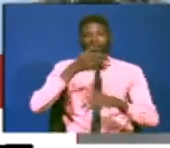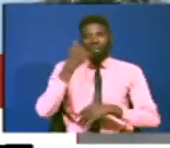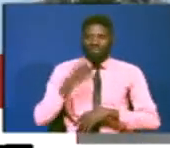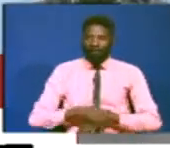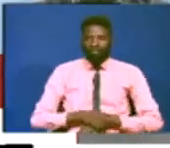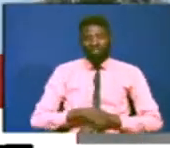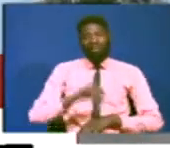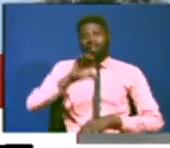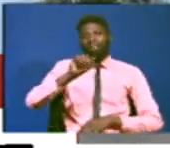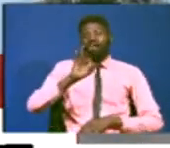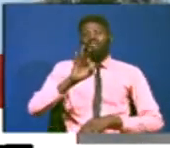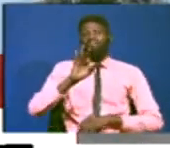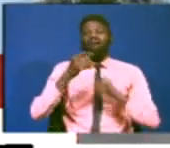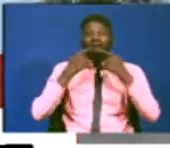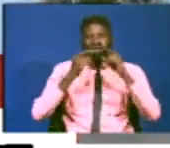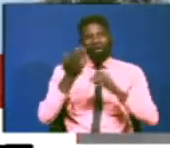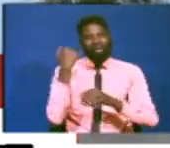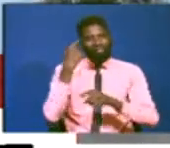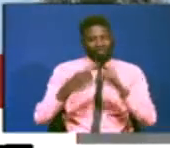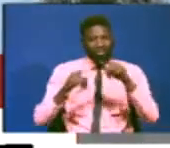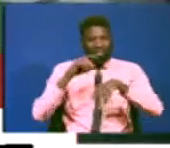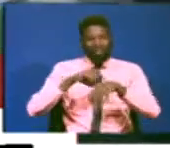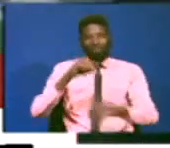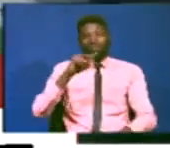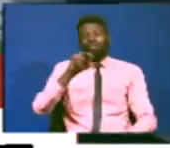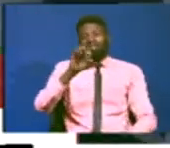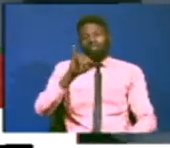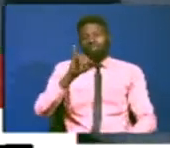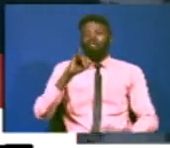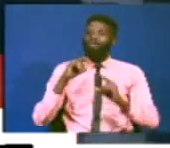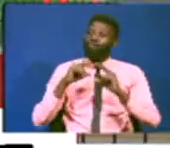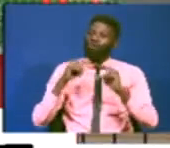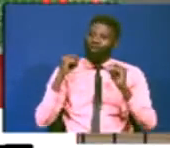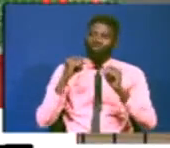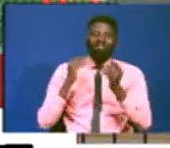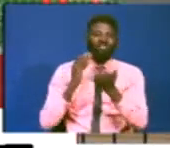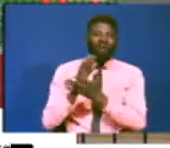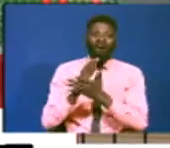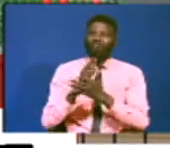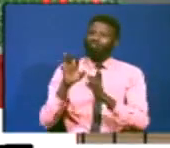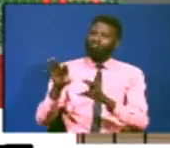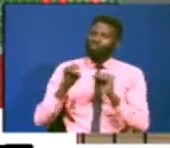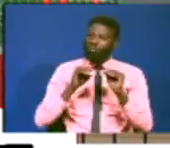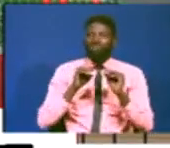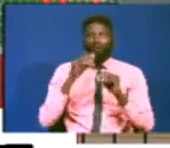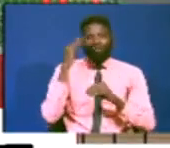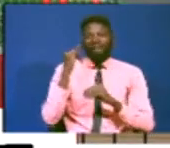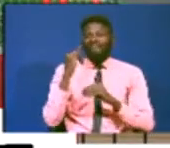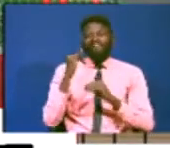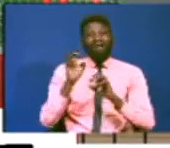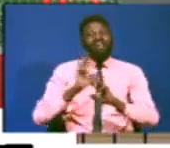year after stripping Guinea the hosting rights after proving inadequate in its preparations. From